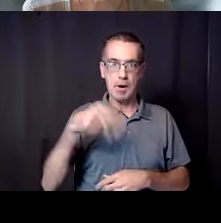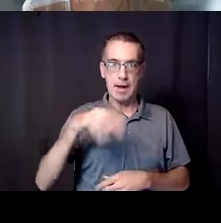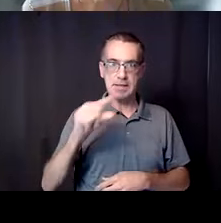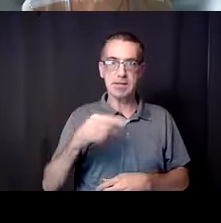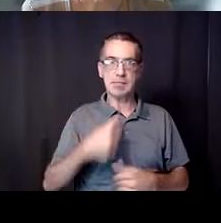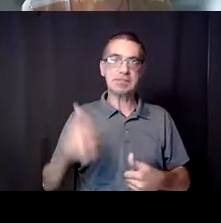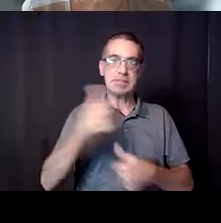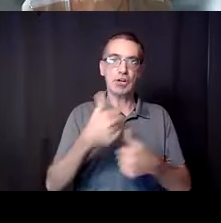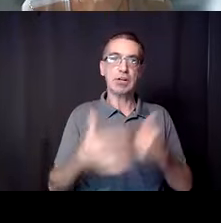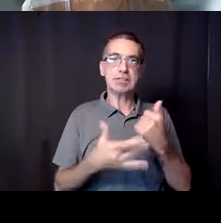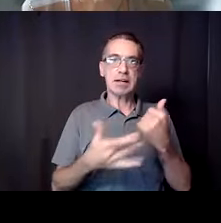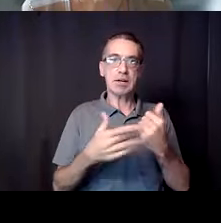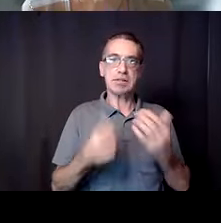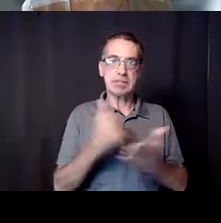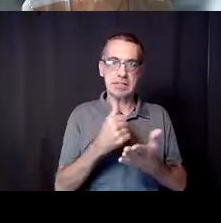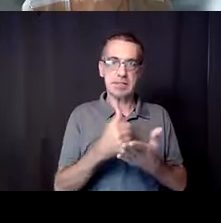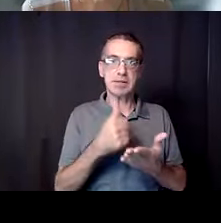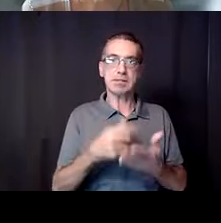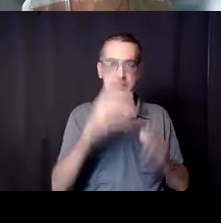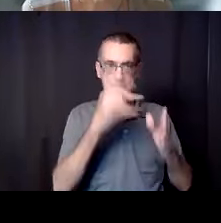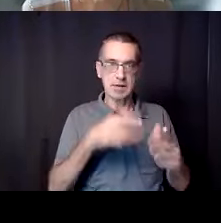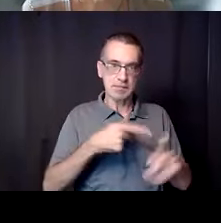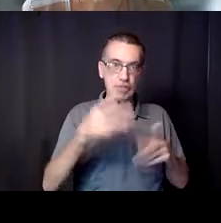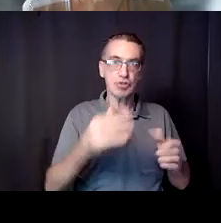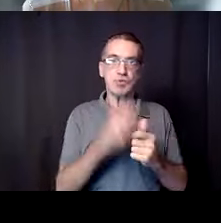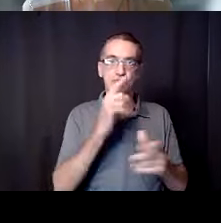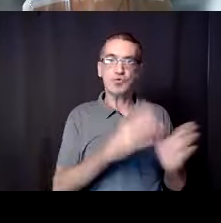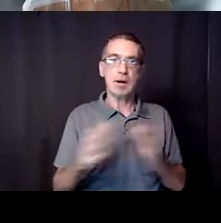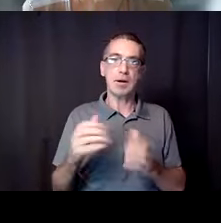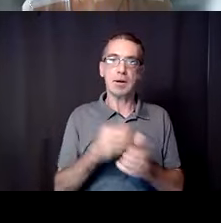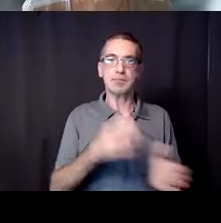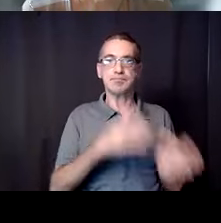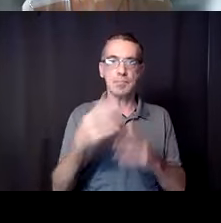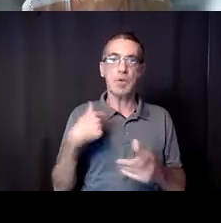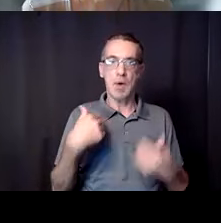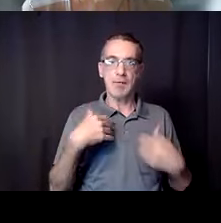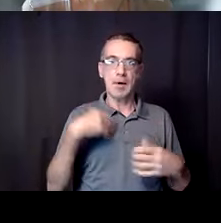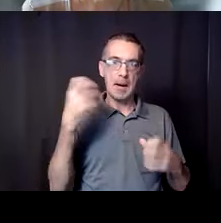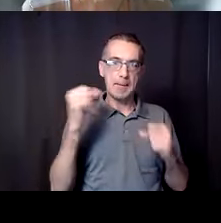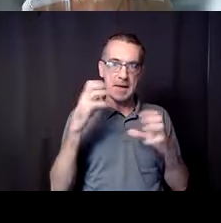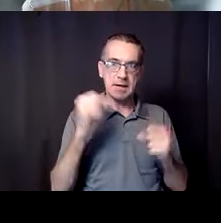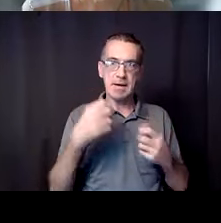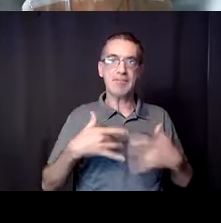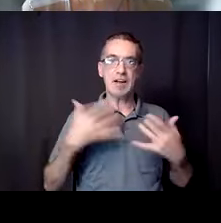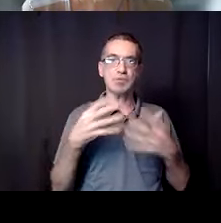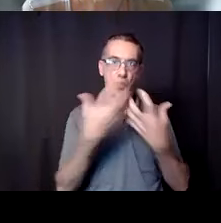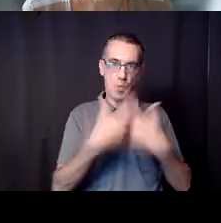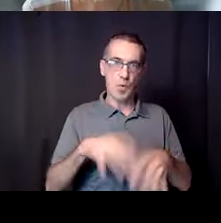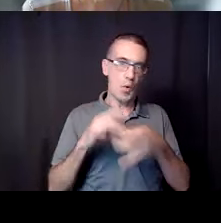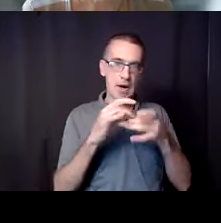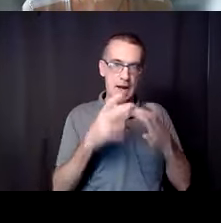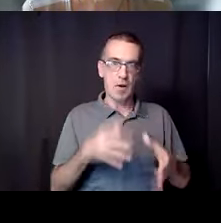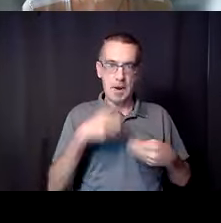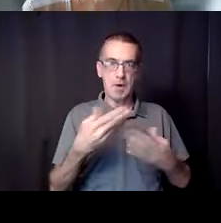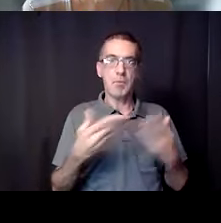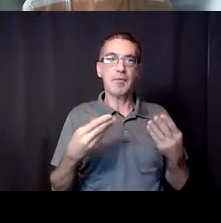Senior Technical Assistant Specialist with Strategies. Anvi Din is our amazing events coordinator, and she will be here to